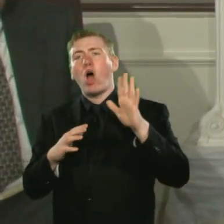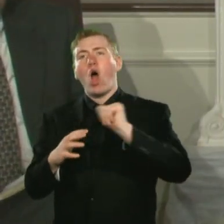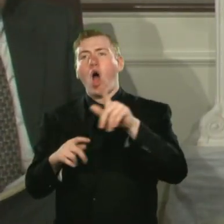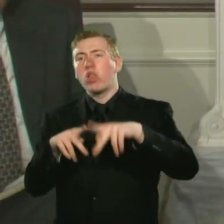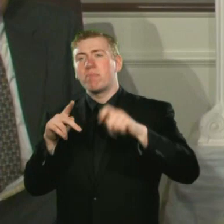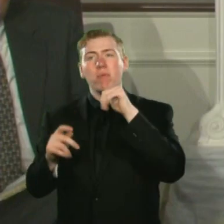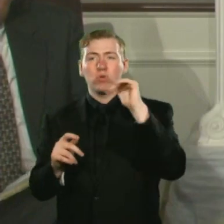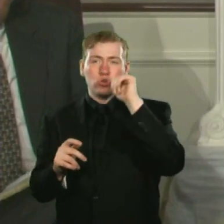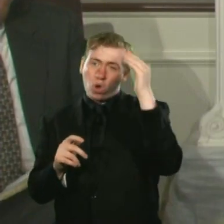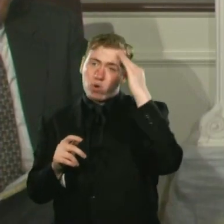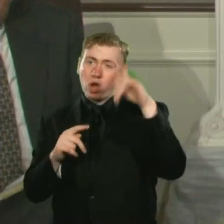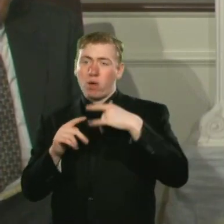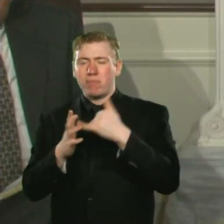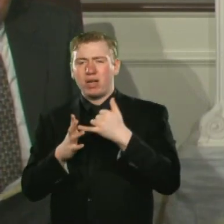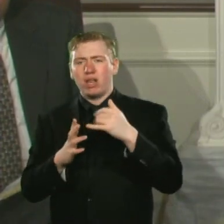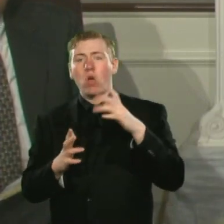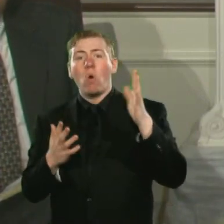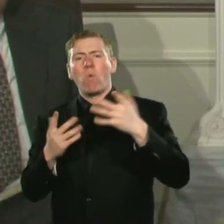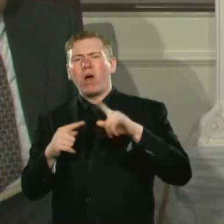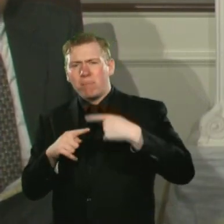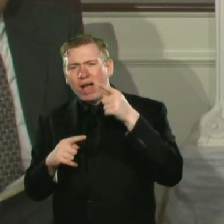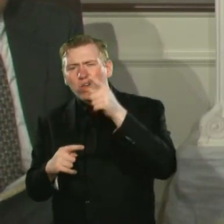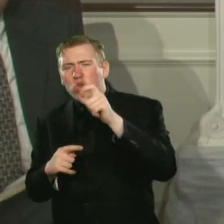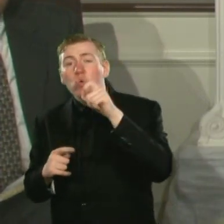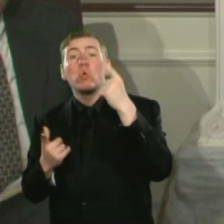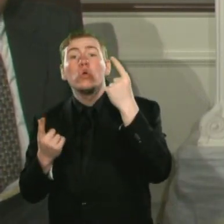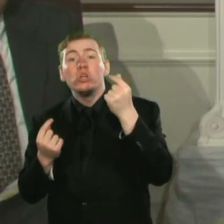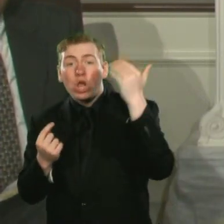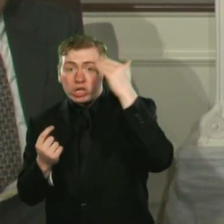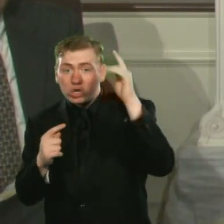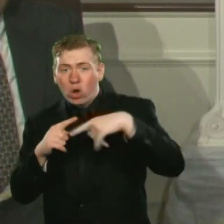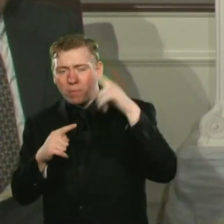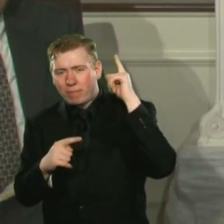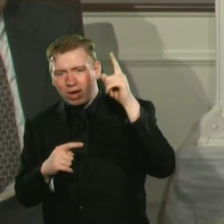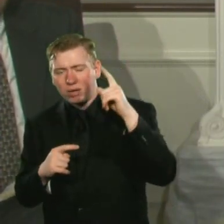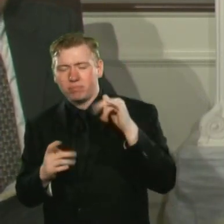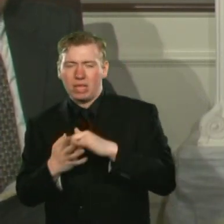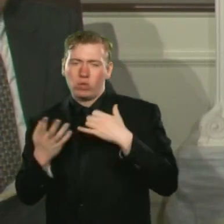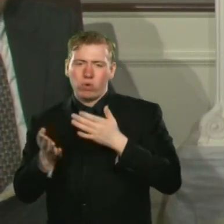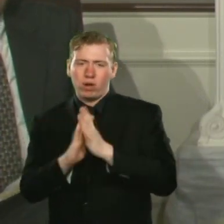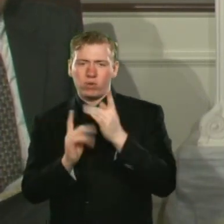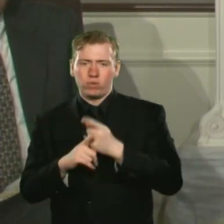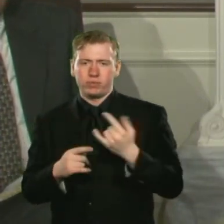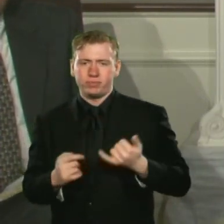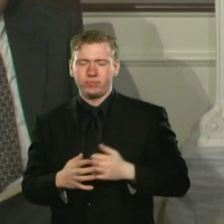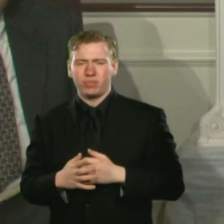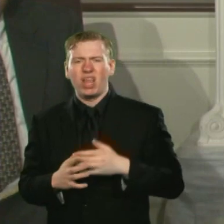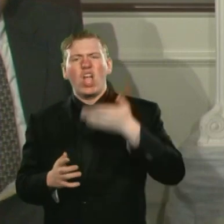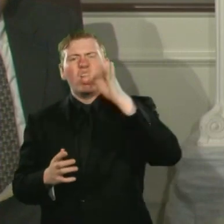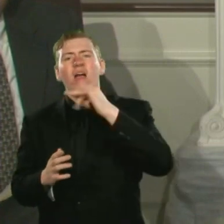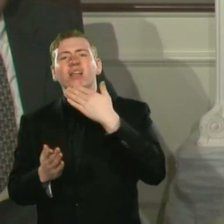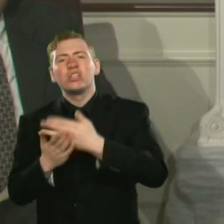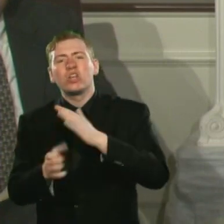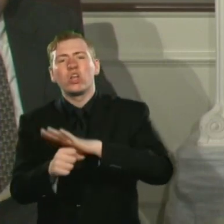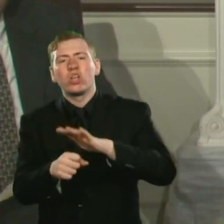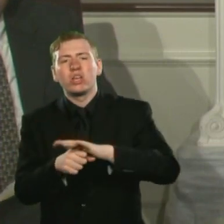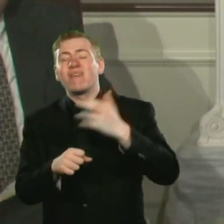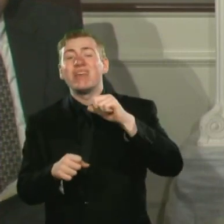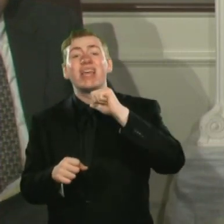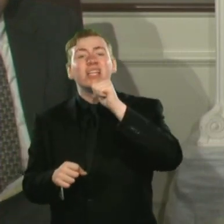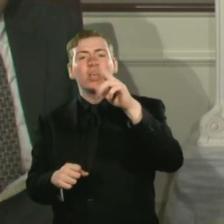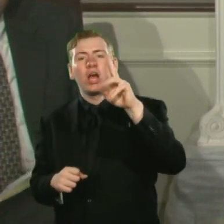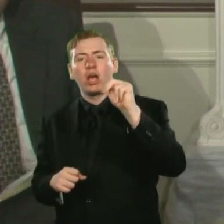don't know about it? What about you who does know about it? That's what I also want to ask you right there. You know, God is good enough. He's not